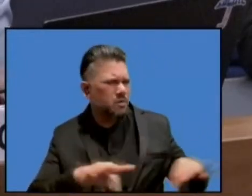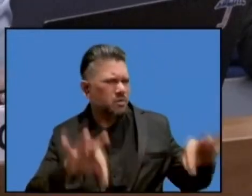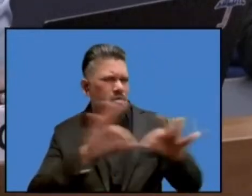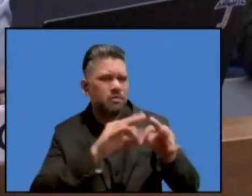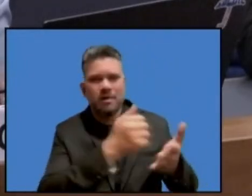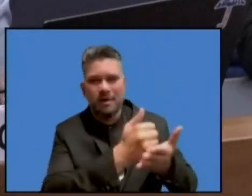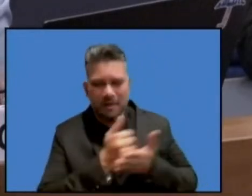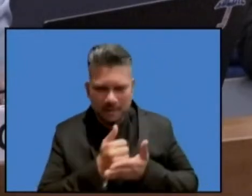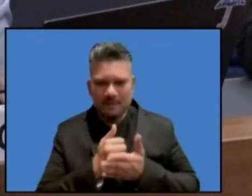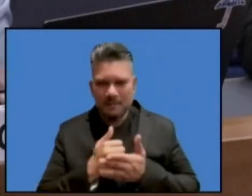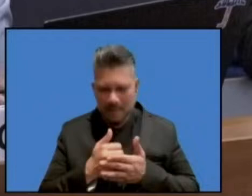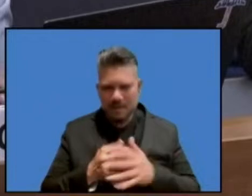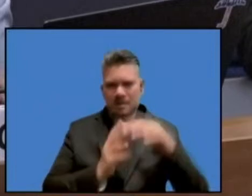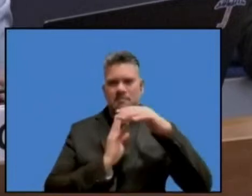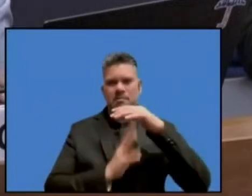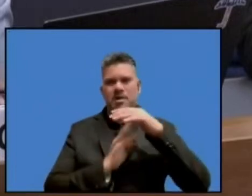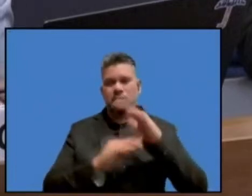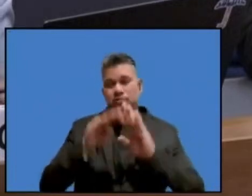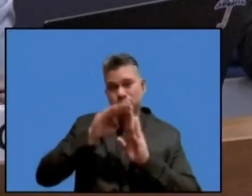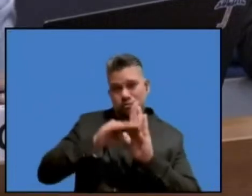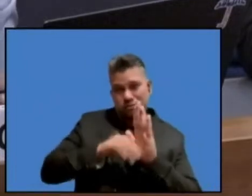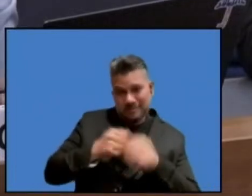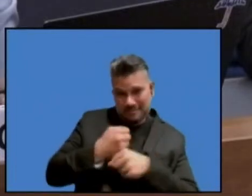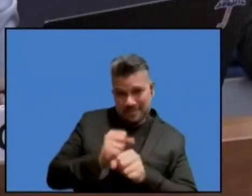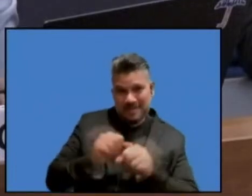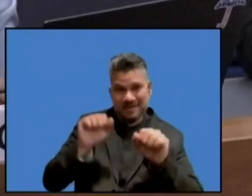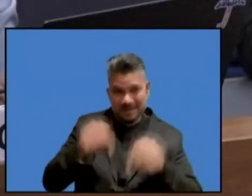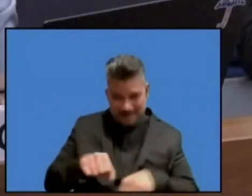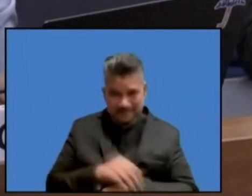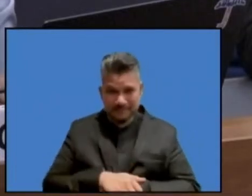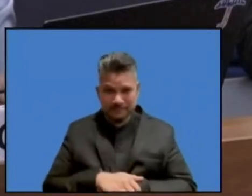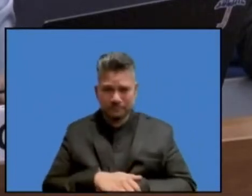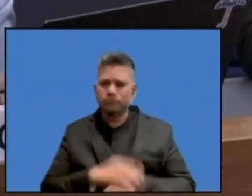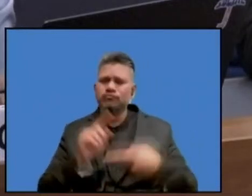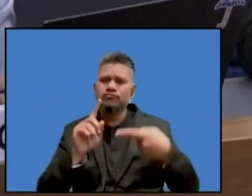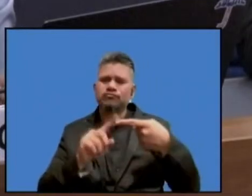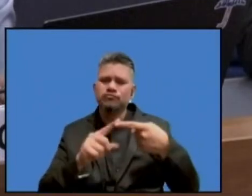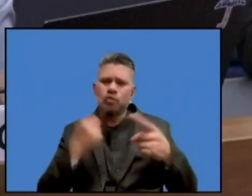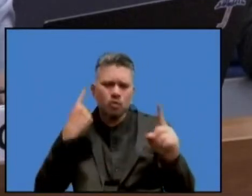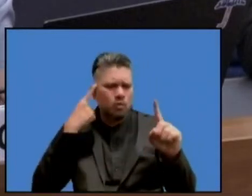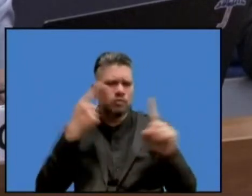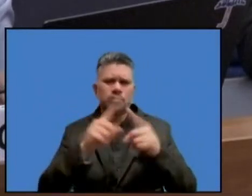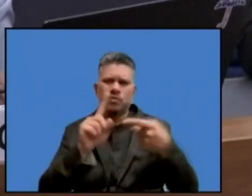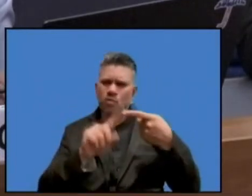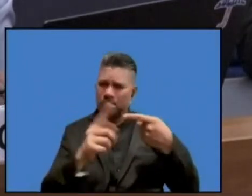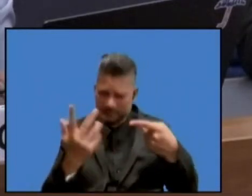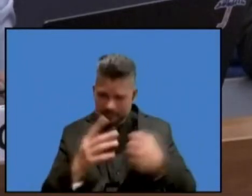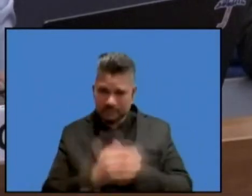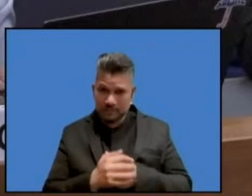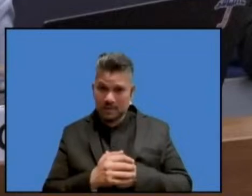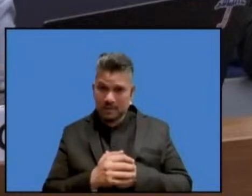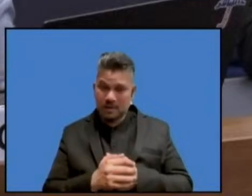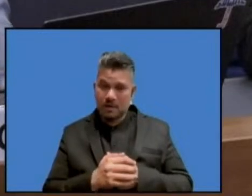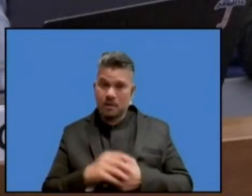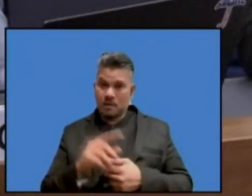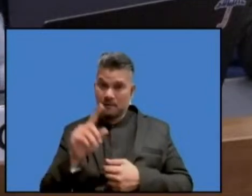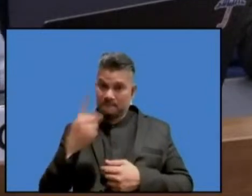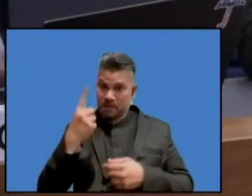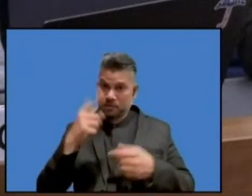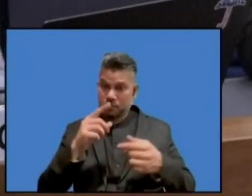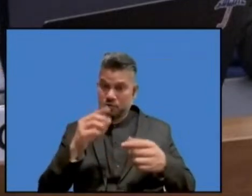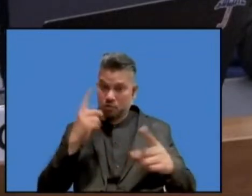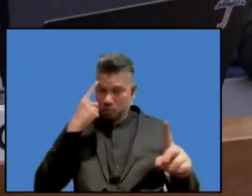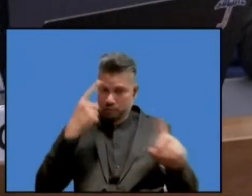cooperation. Under Objective 1, Bangladesh has significantly improved its data collection mechanism,